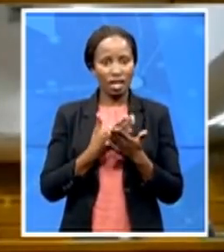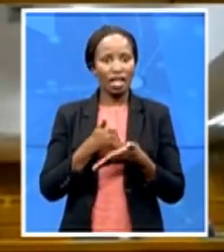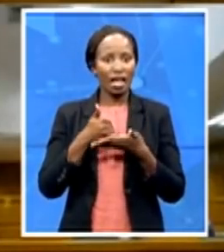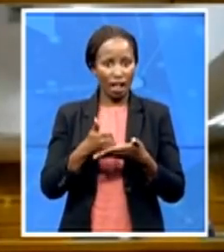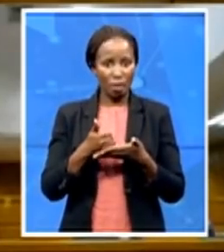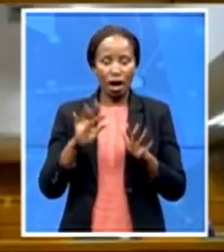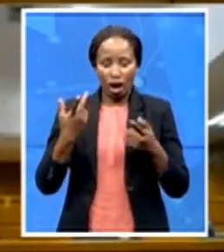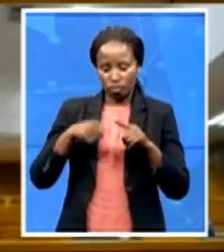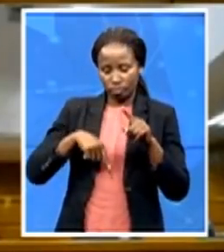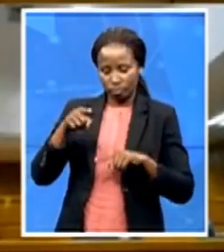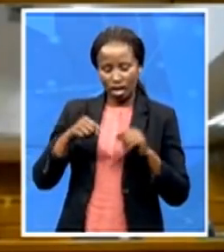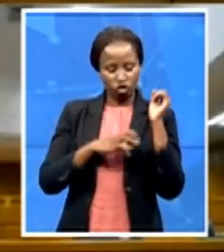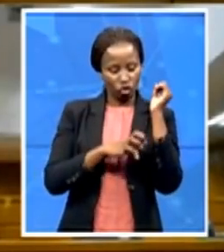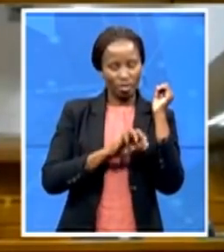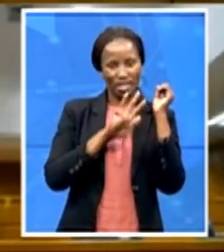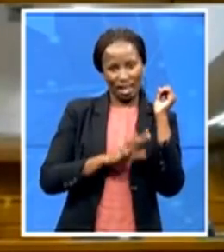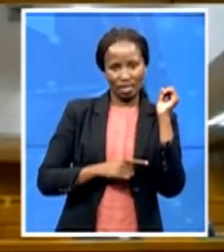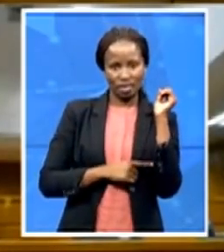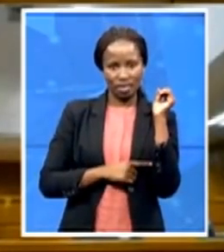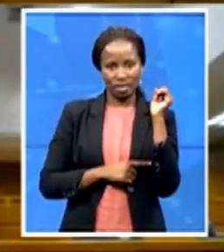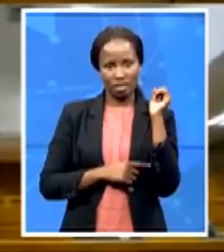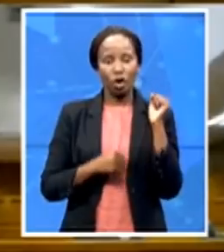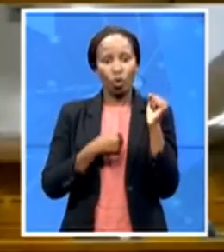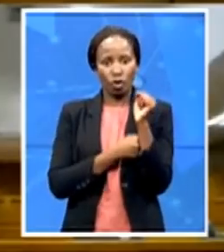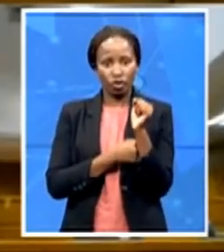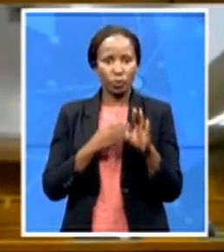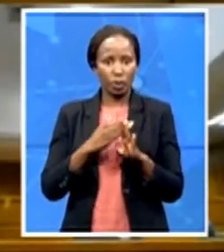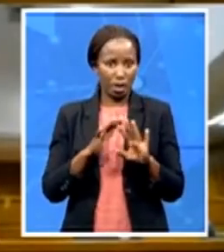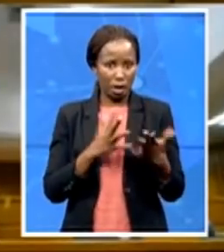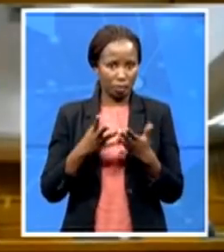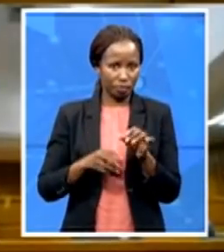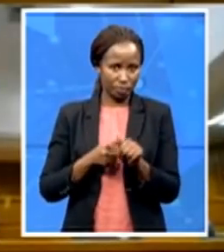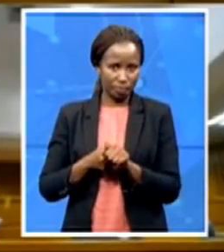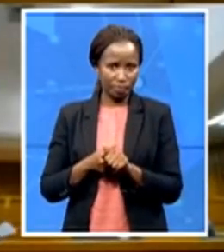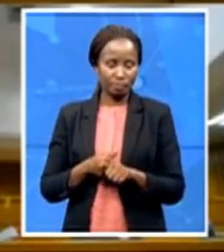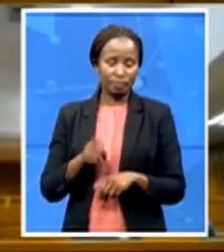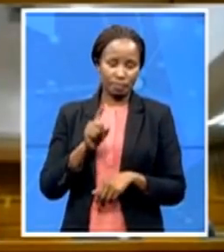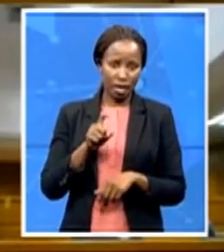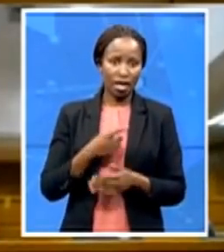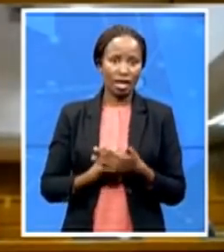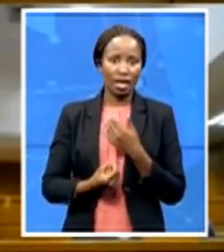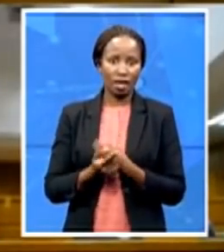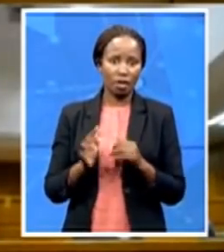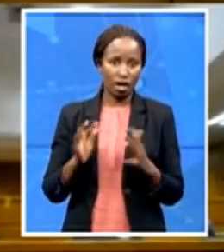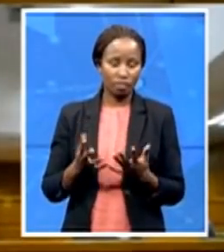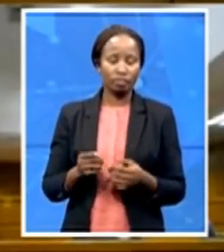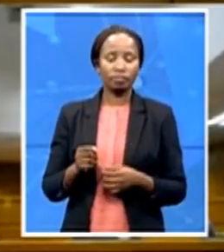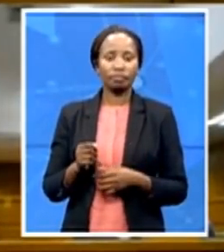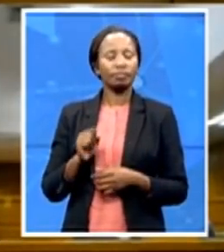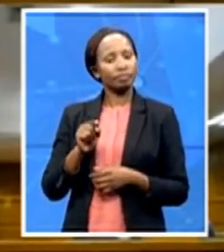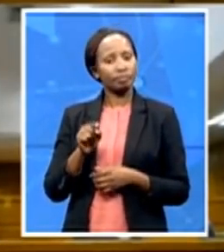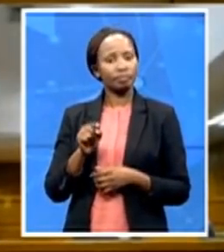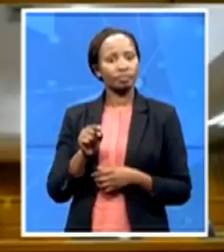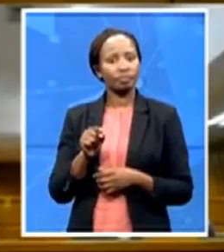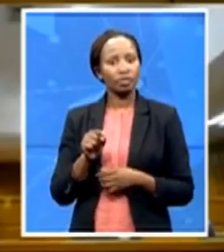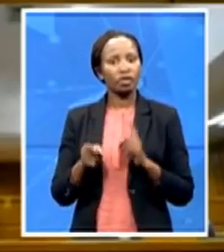The context, in other words, the factual context in which this occurred was against the backdrop of Mr. Steenhuisen's motion, which, as the court